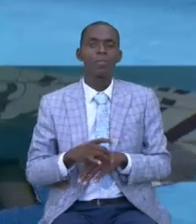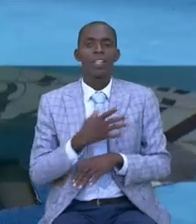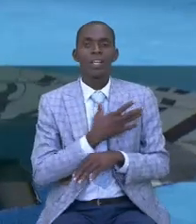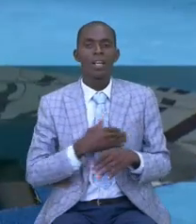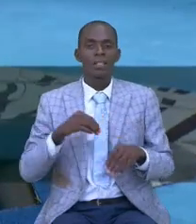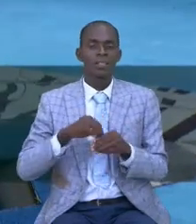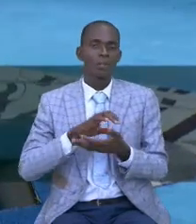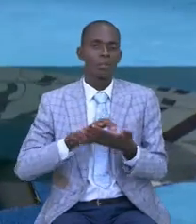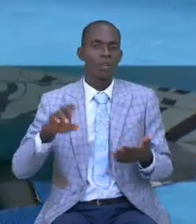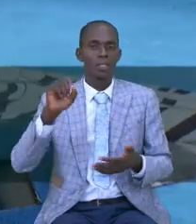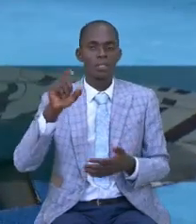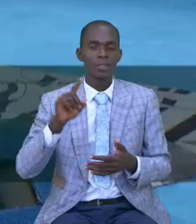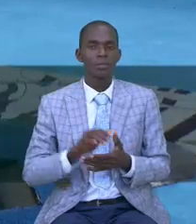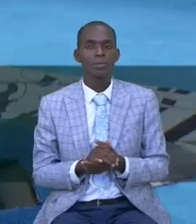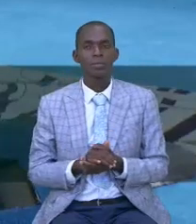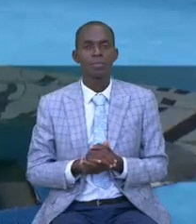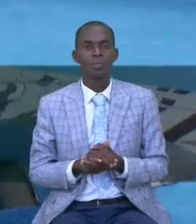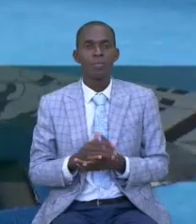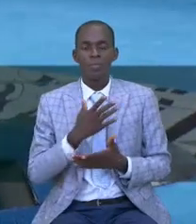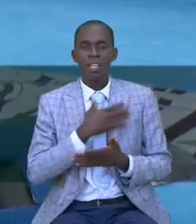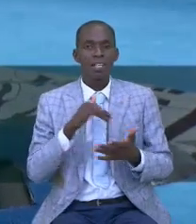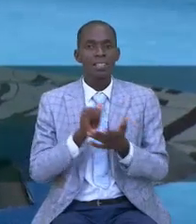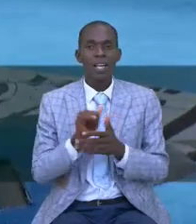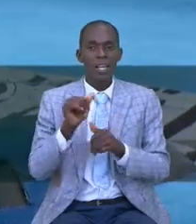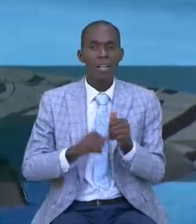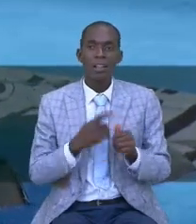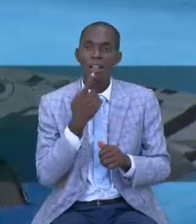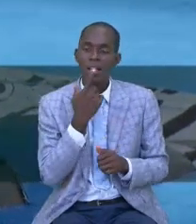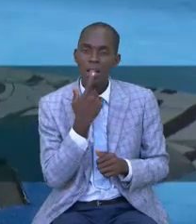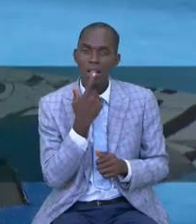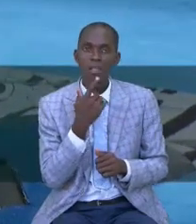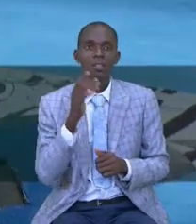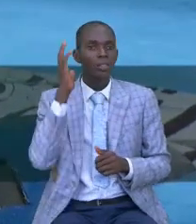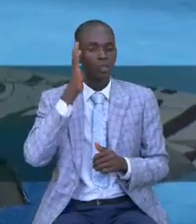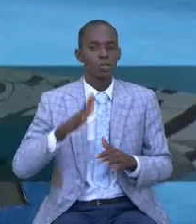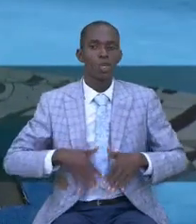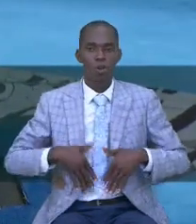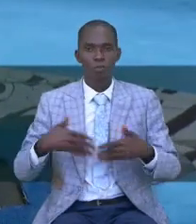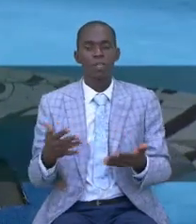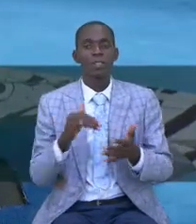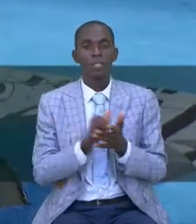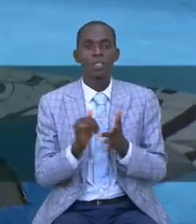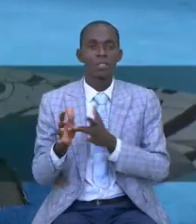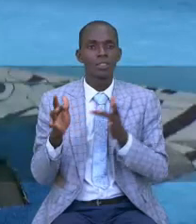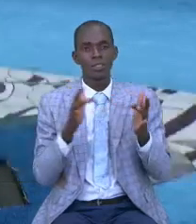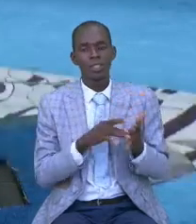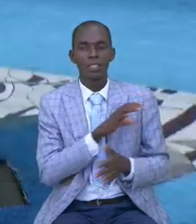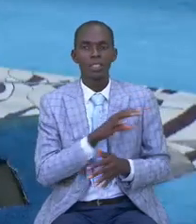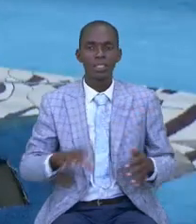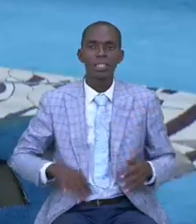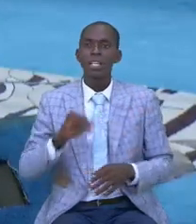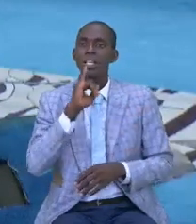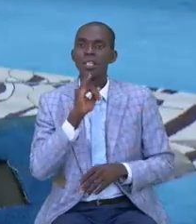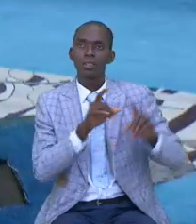verse 11, it says, and that every tongue should confess that Jesus Christ